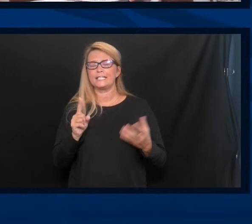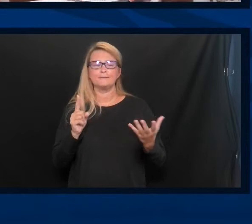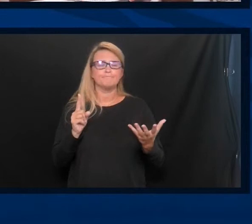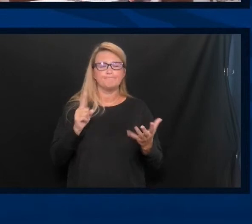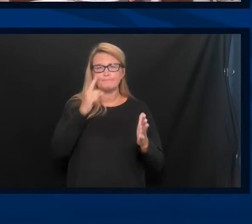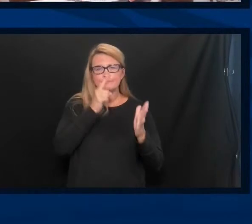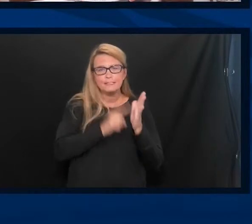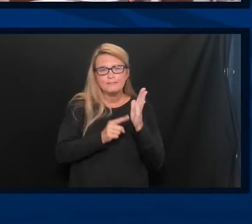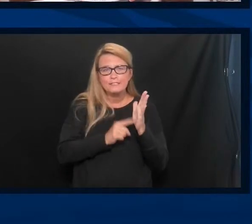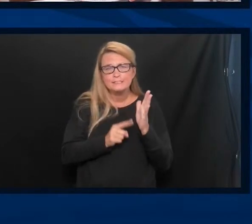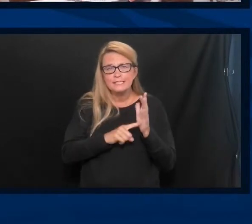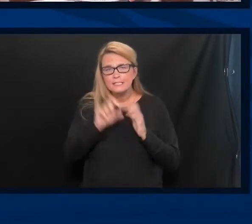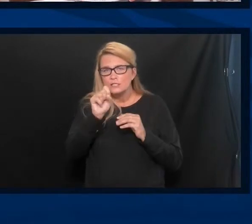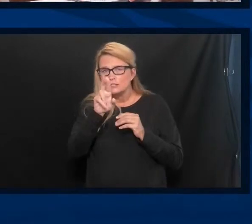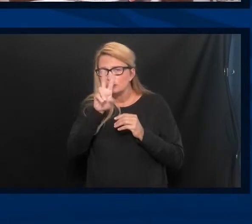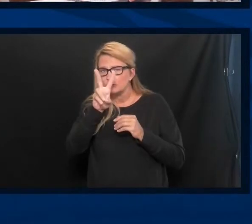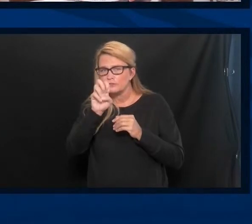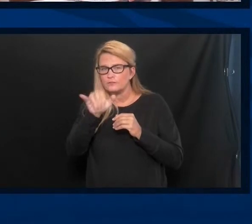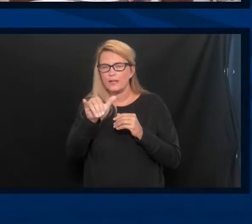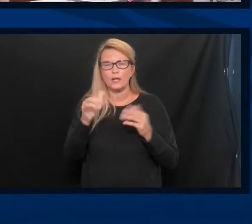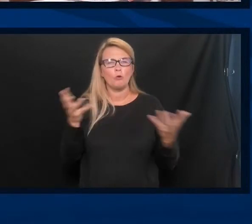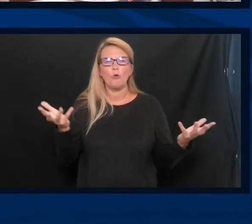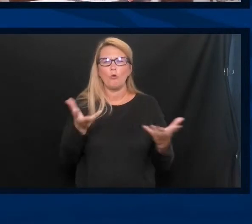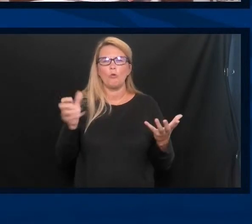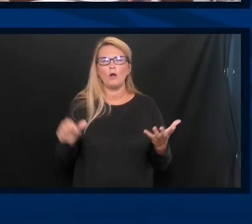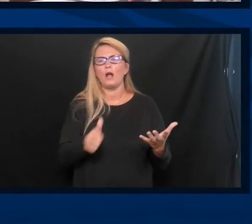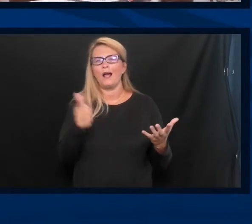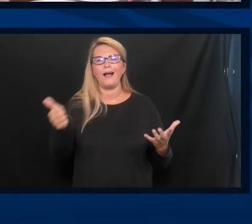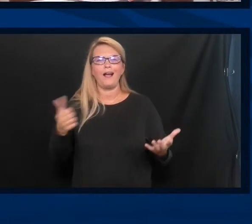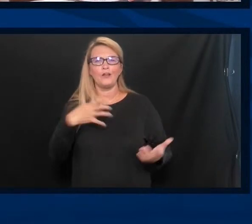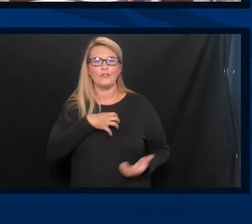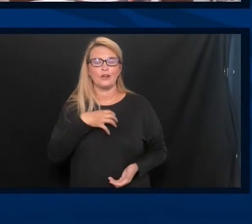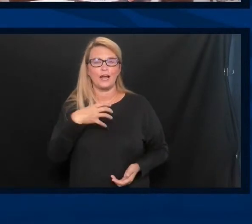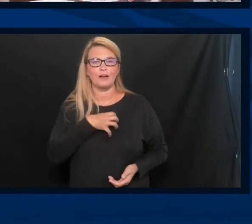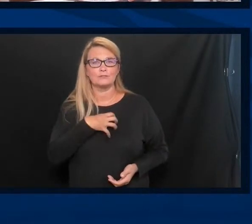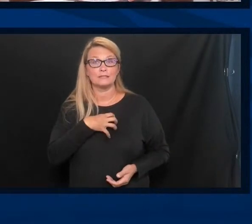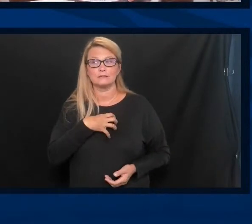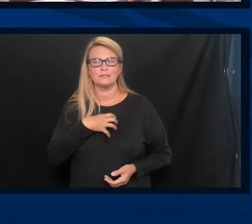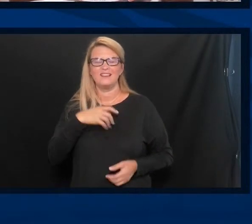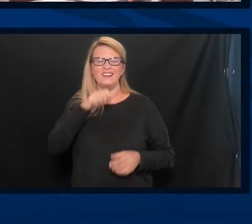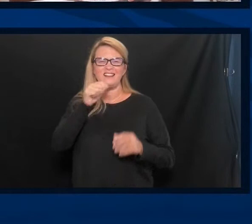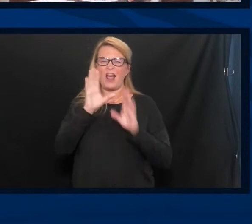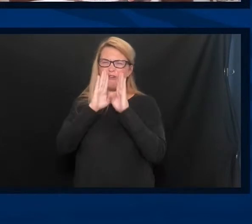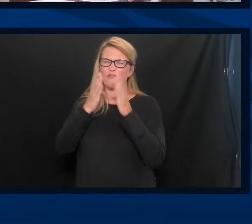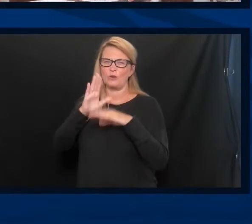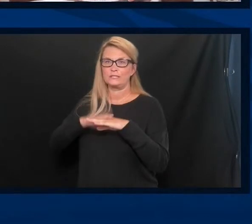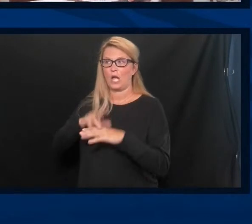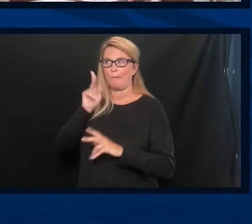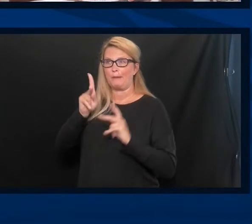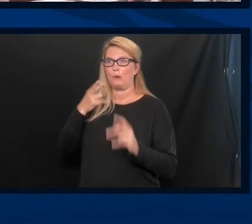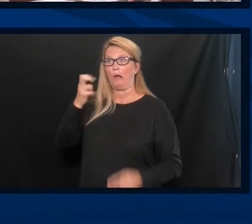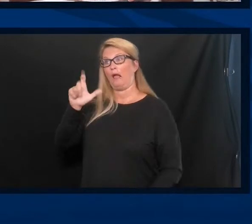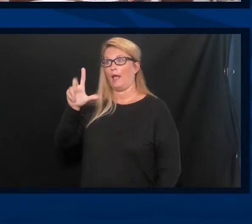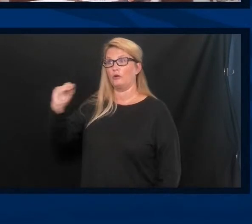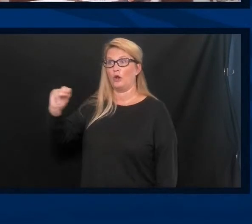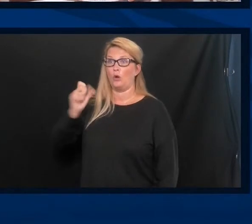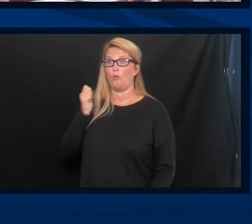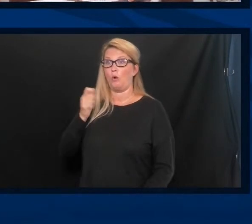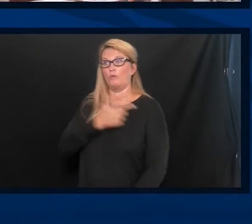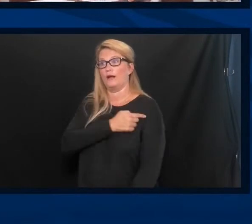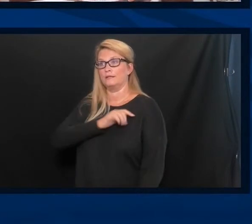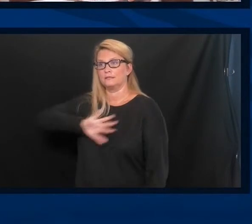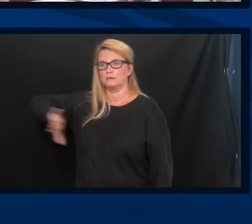the objections are outside of the general's hell knowers? And what have you heard, maybe